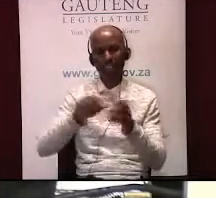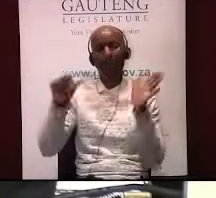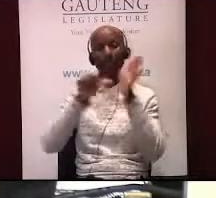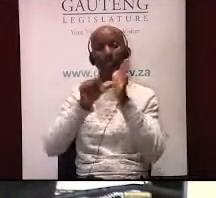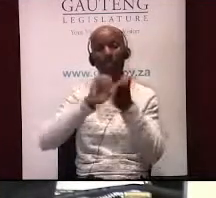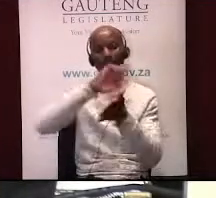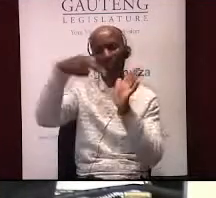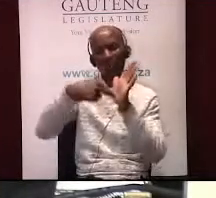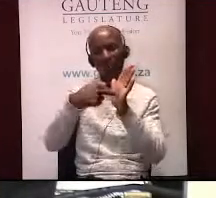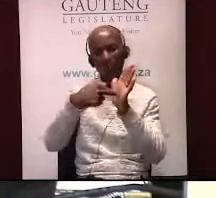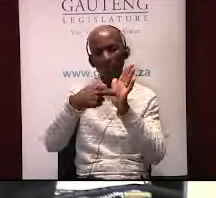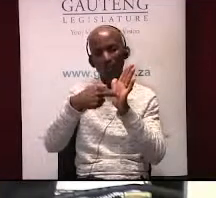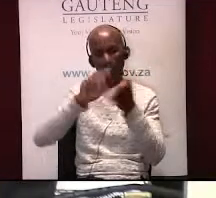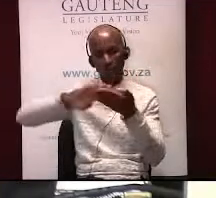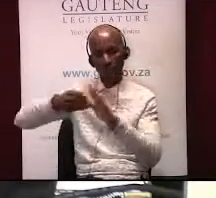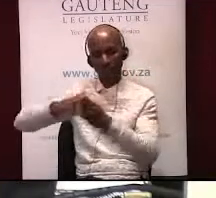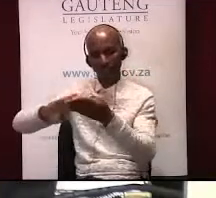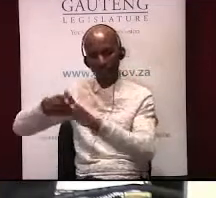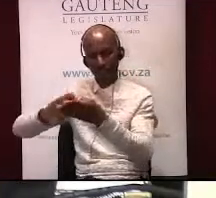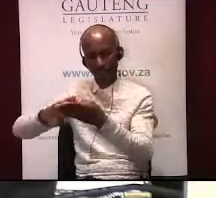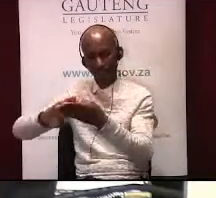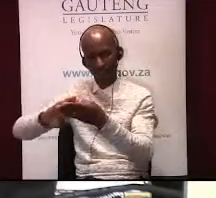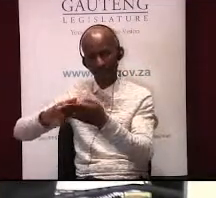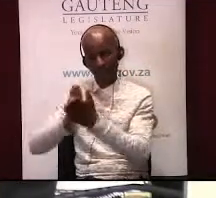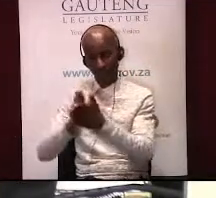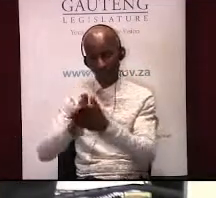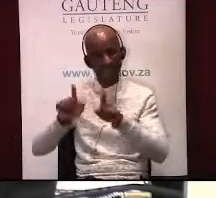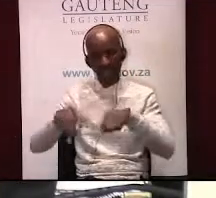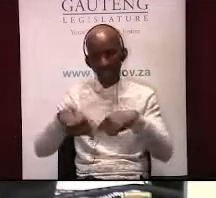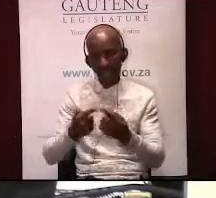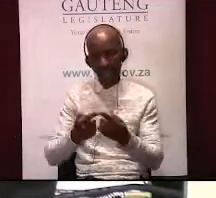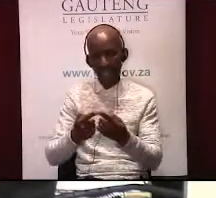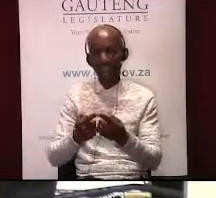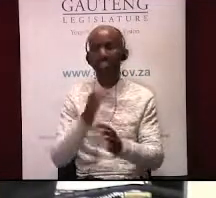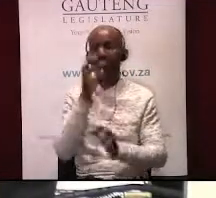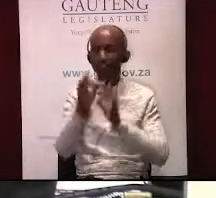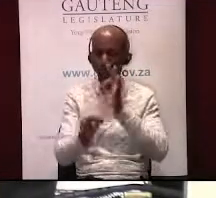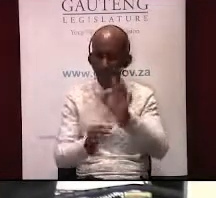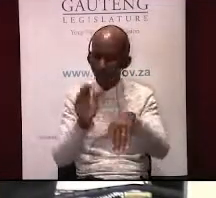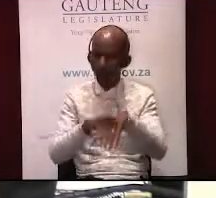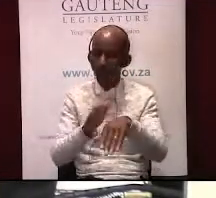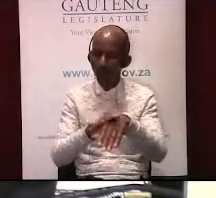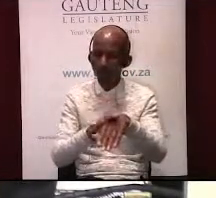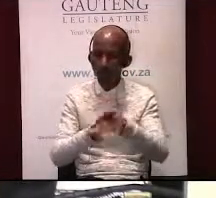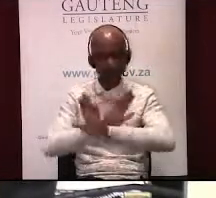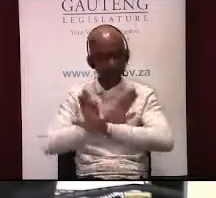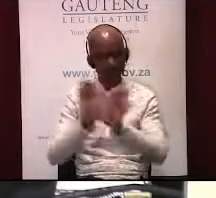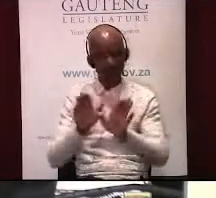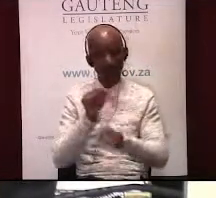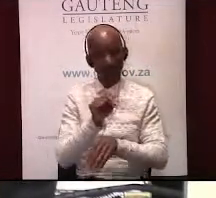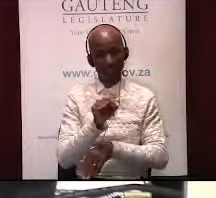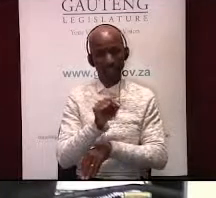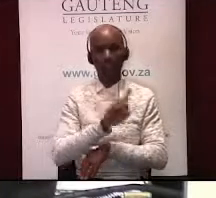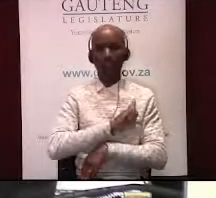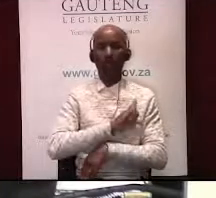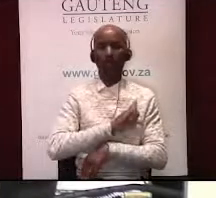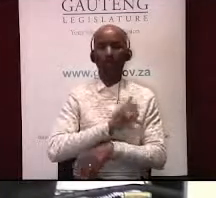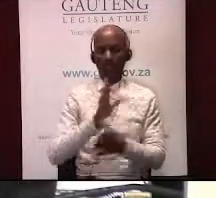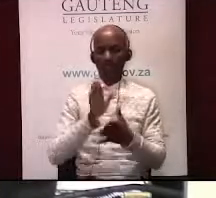in society. And I'm not going to get into the details on that